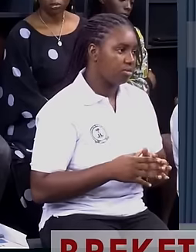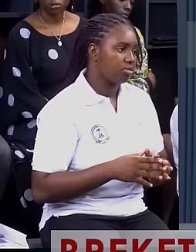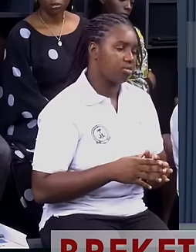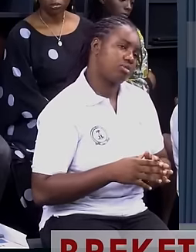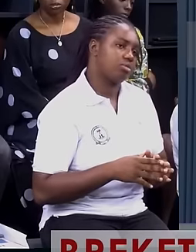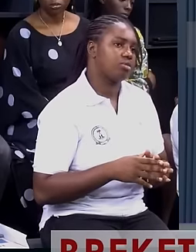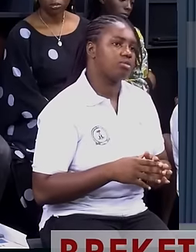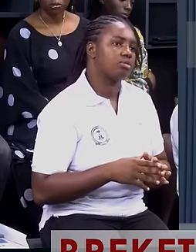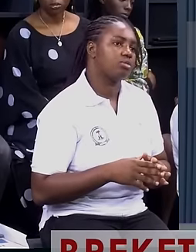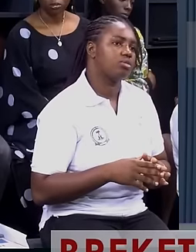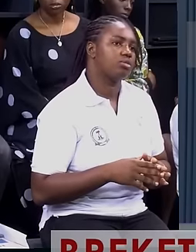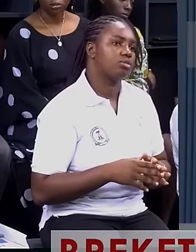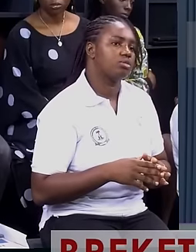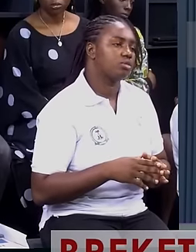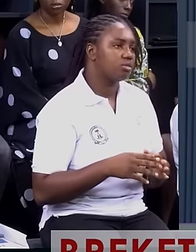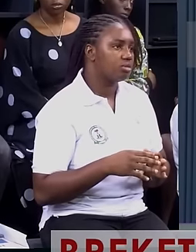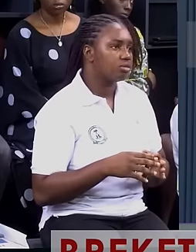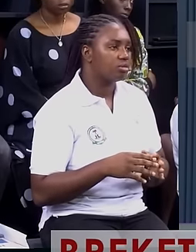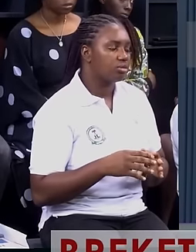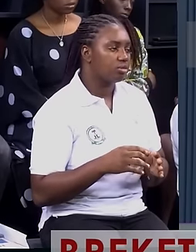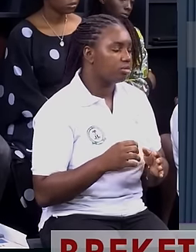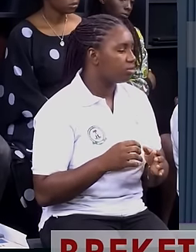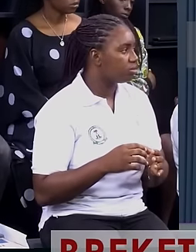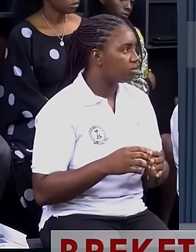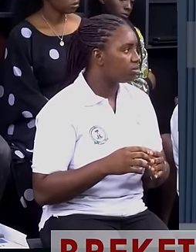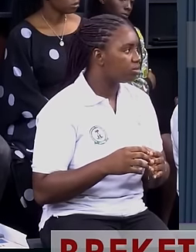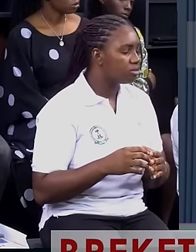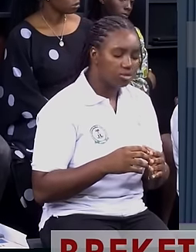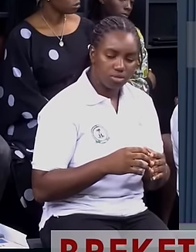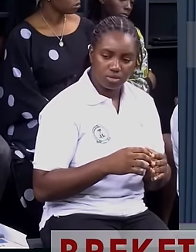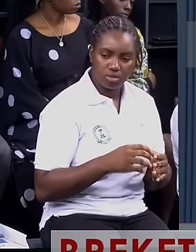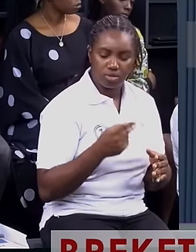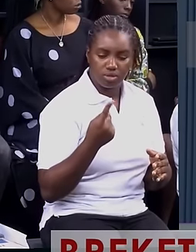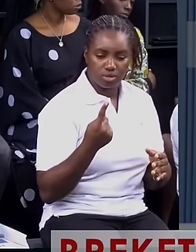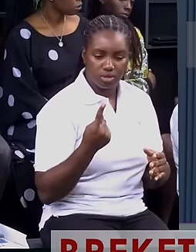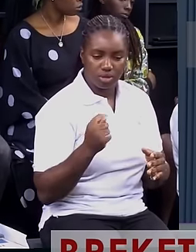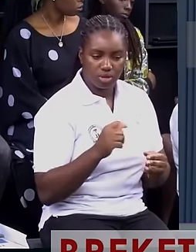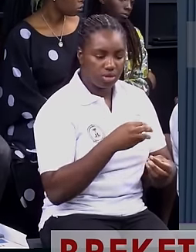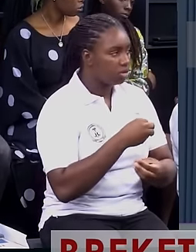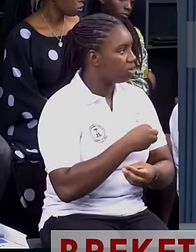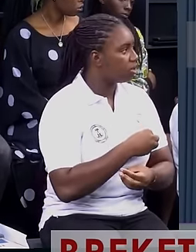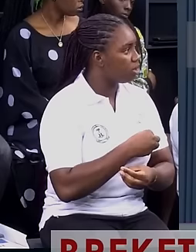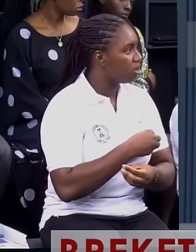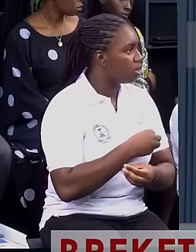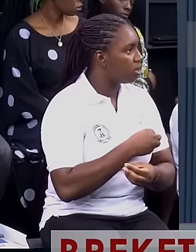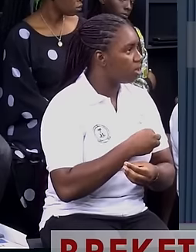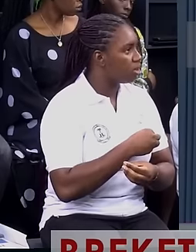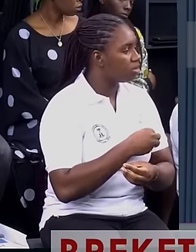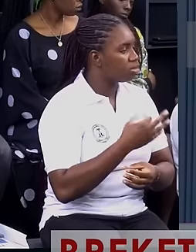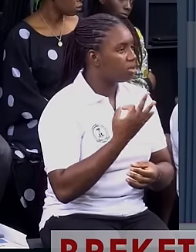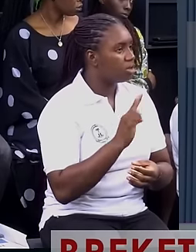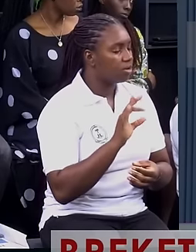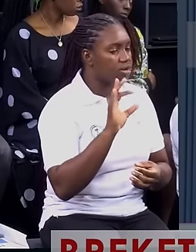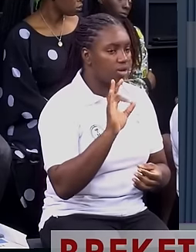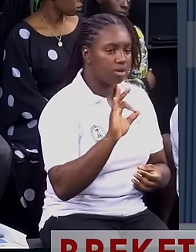Okay. I respond now. Yes, sir. Then the office of the